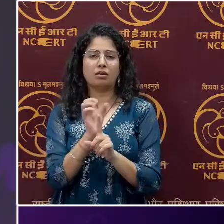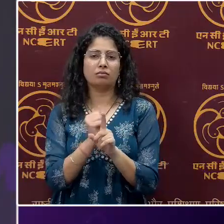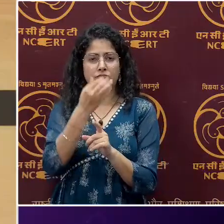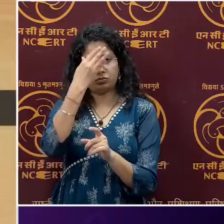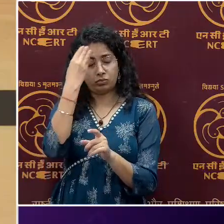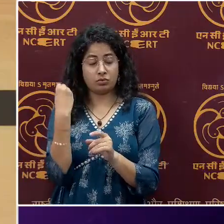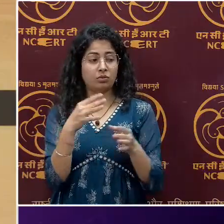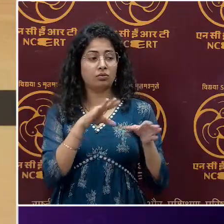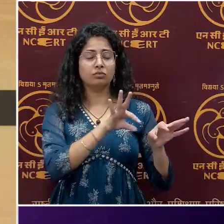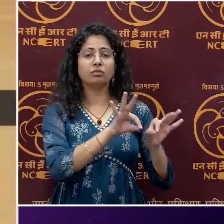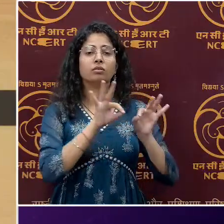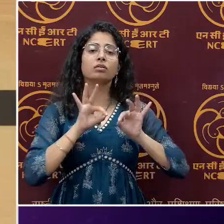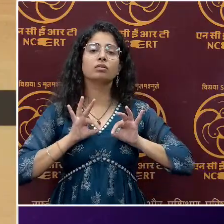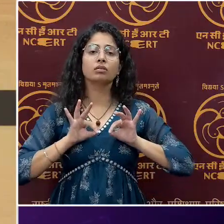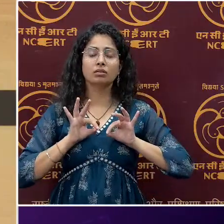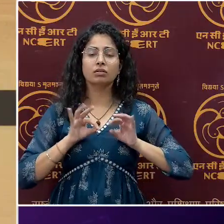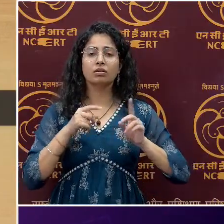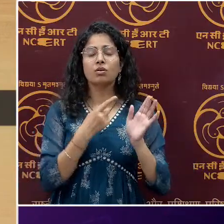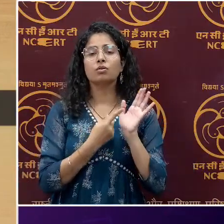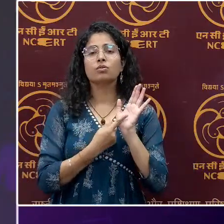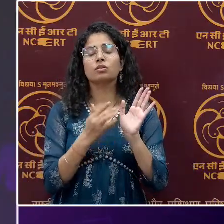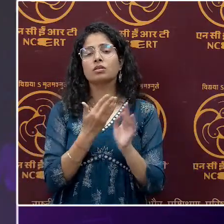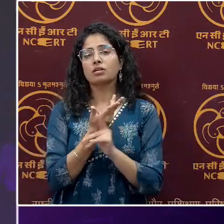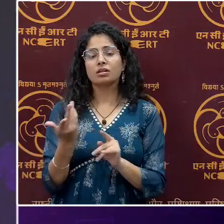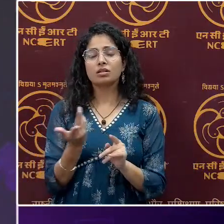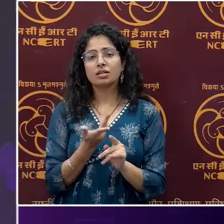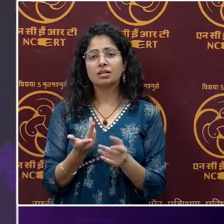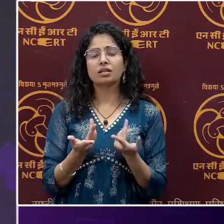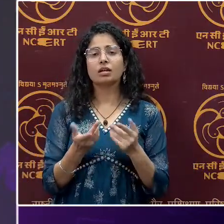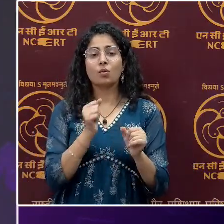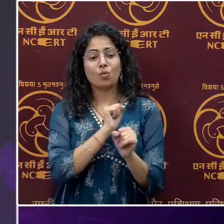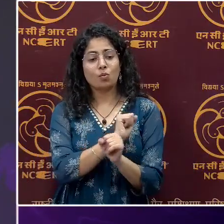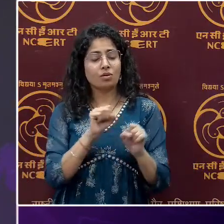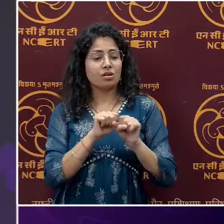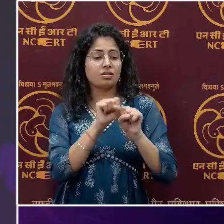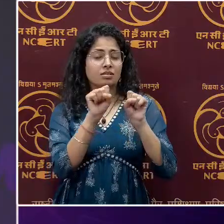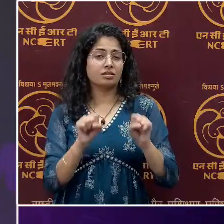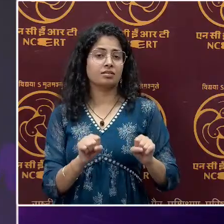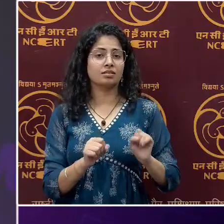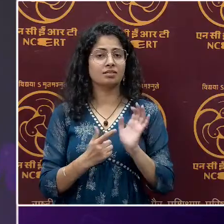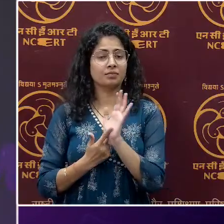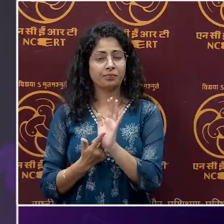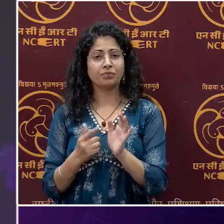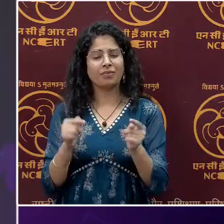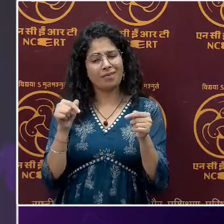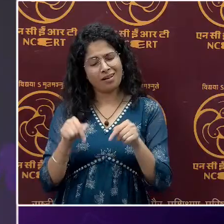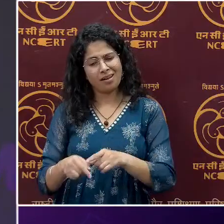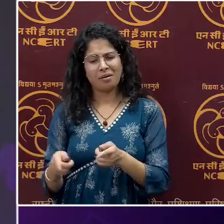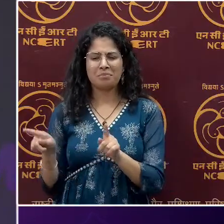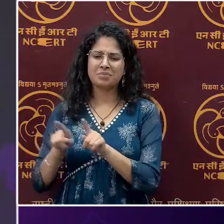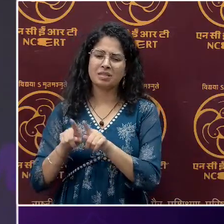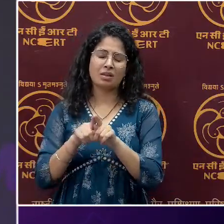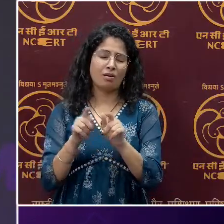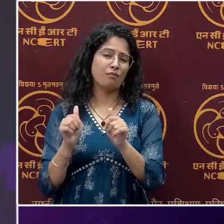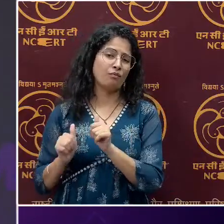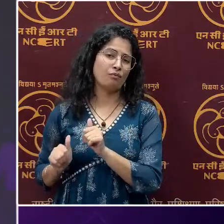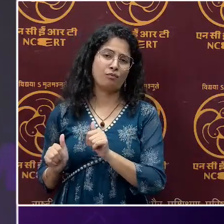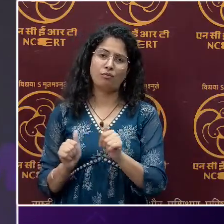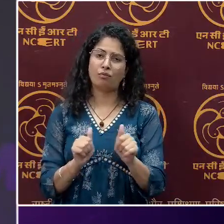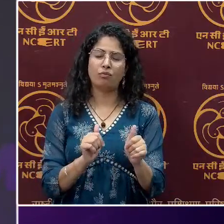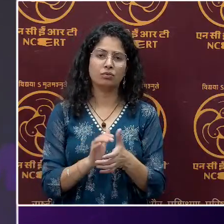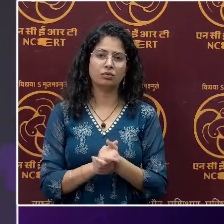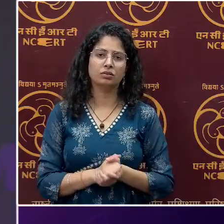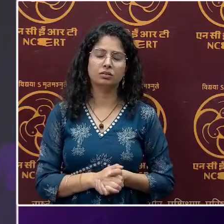adopt theirs, and they introduced their you know, systems here in the country. Here in our country, and still we are practicing that,